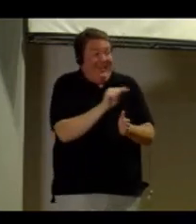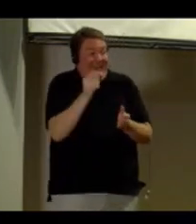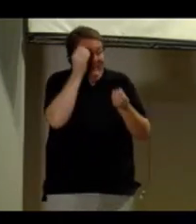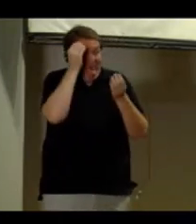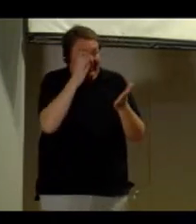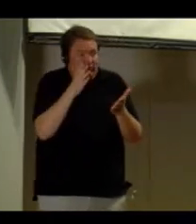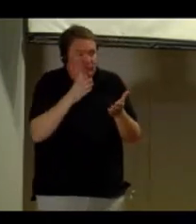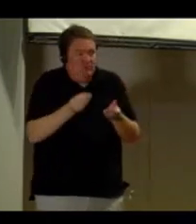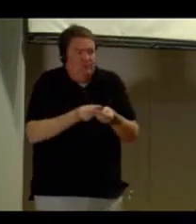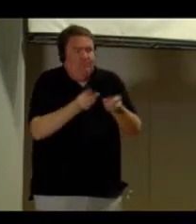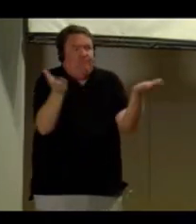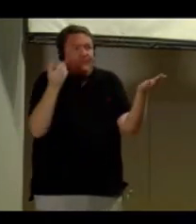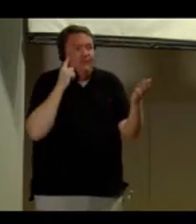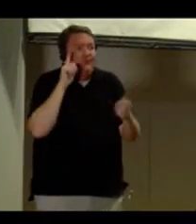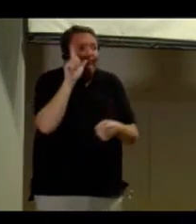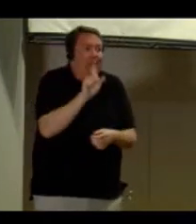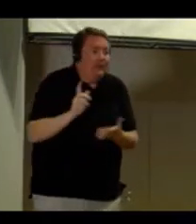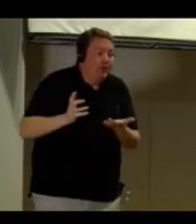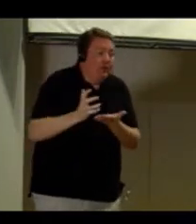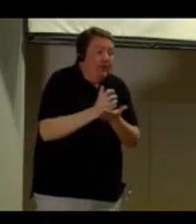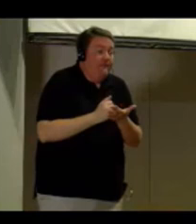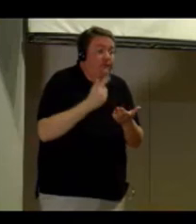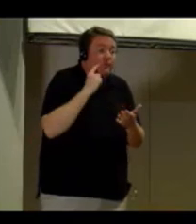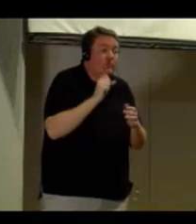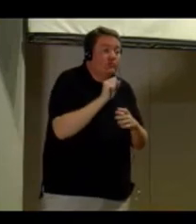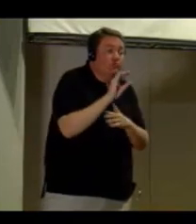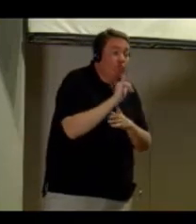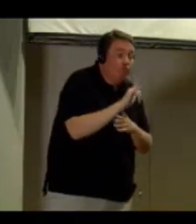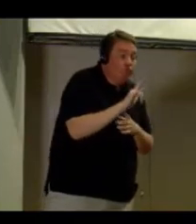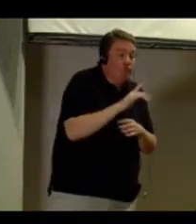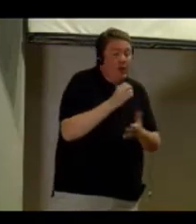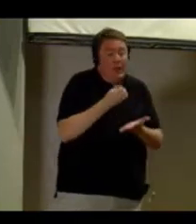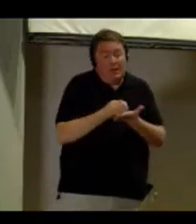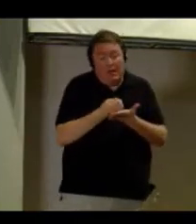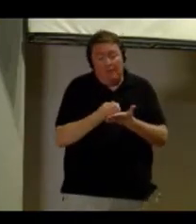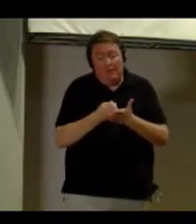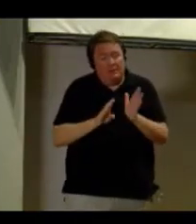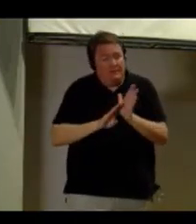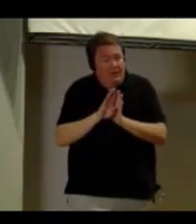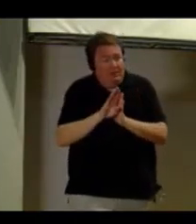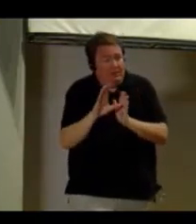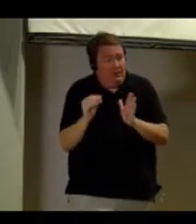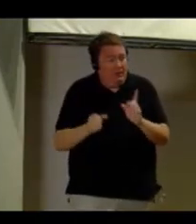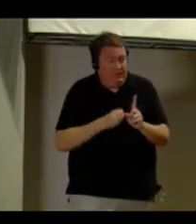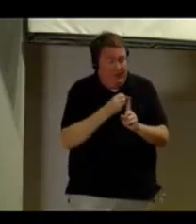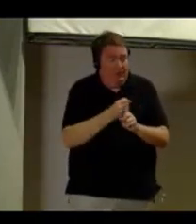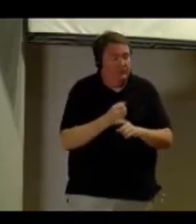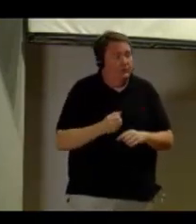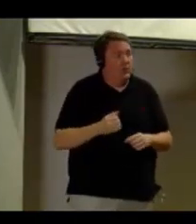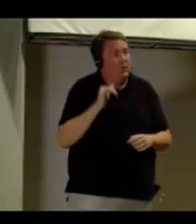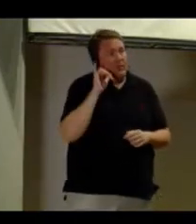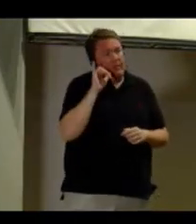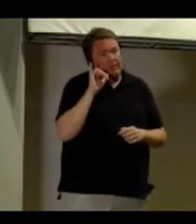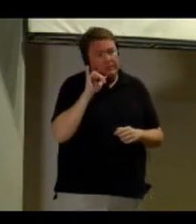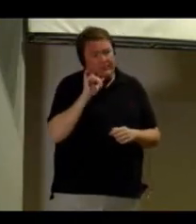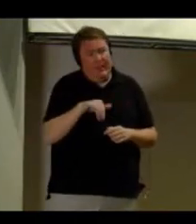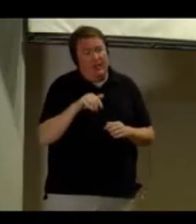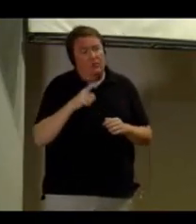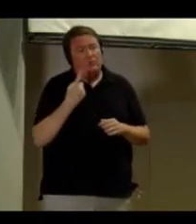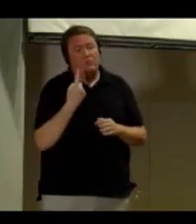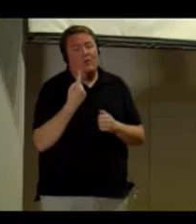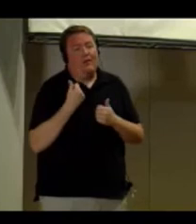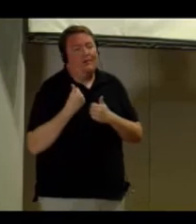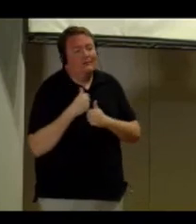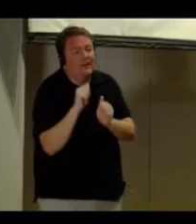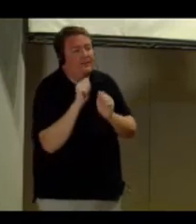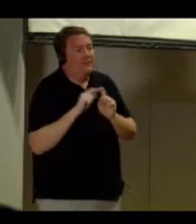and economic impact, for development impact. And I think that was an attempt in that direction, but I think the